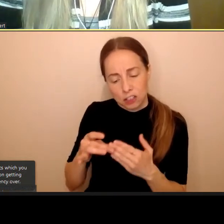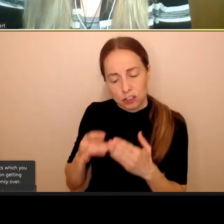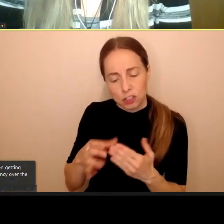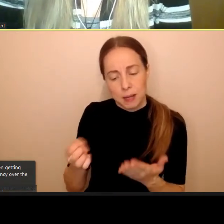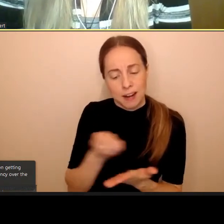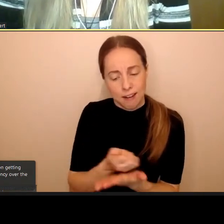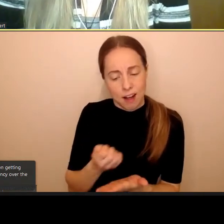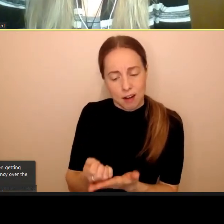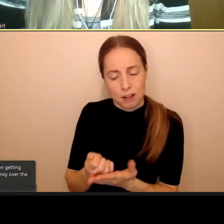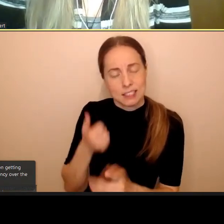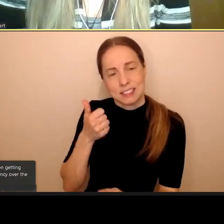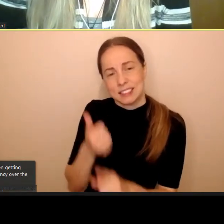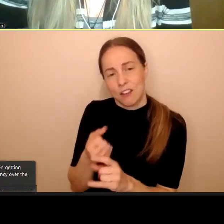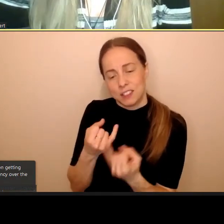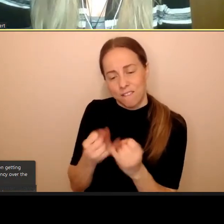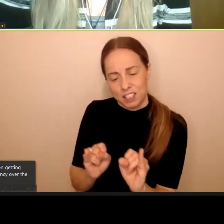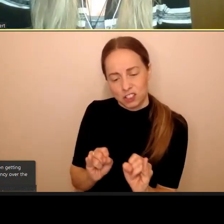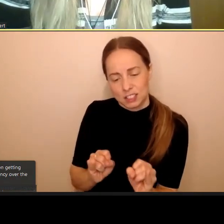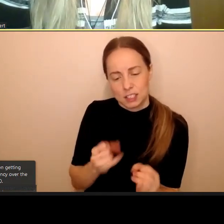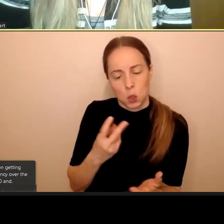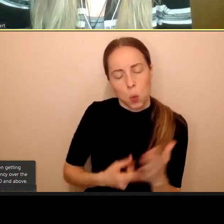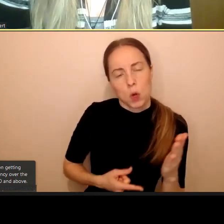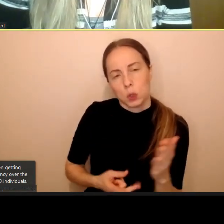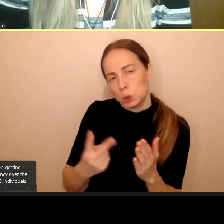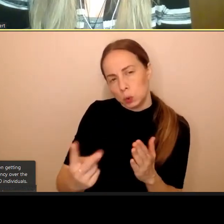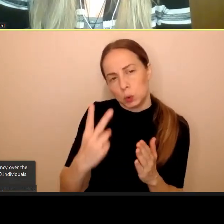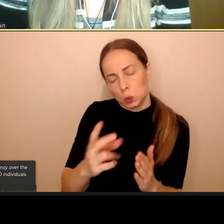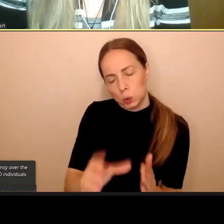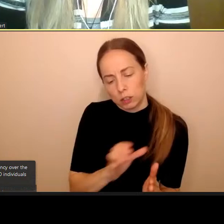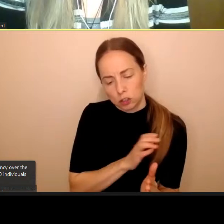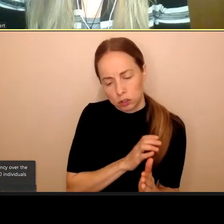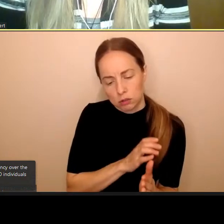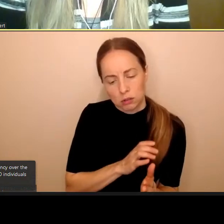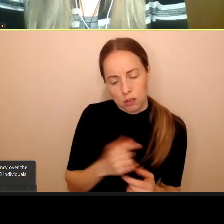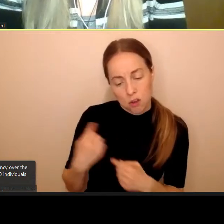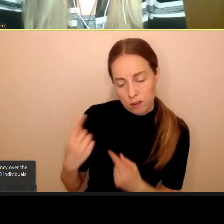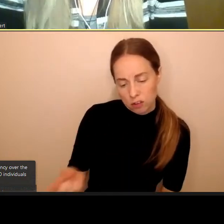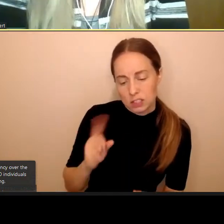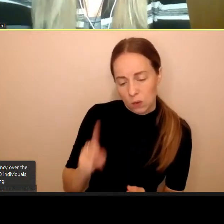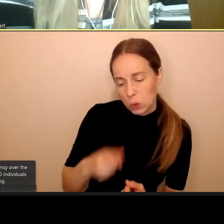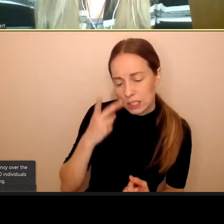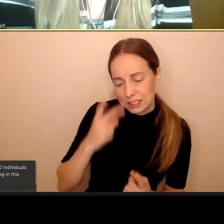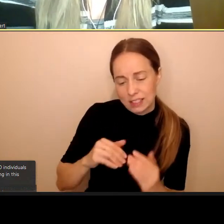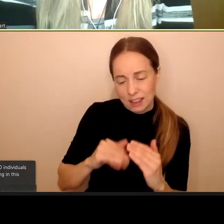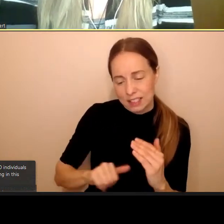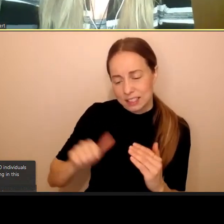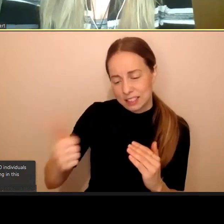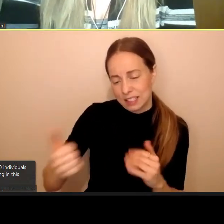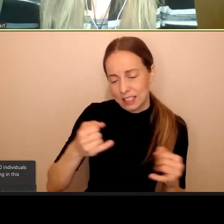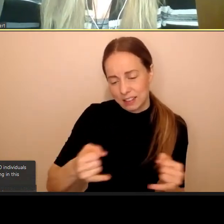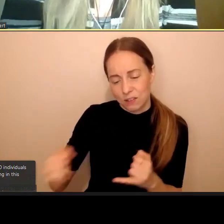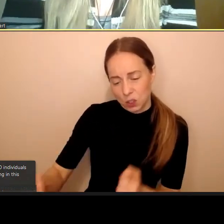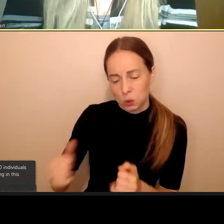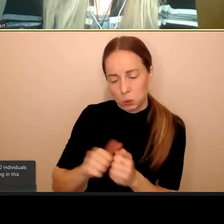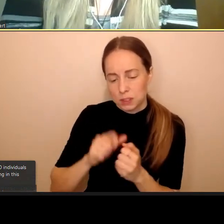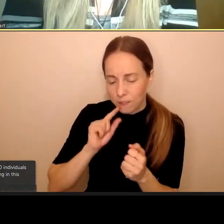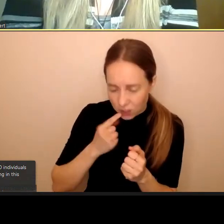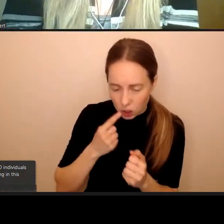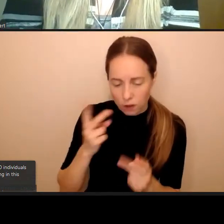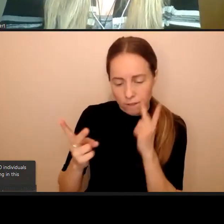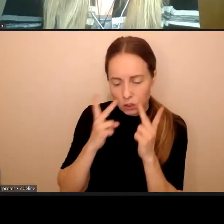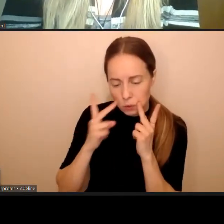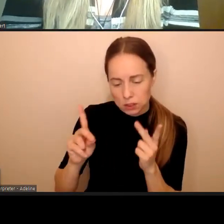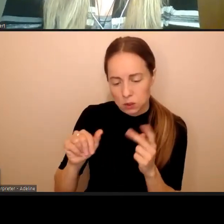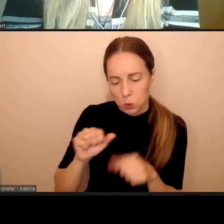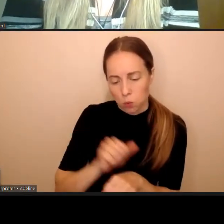the years, I have only seen fewer than 10 individuals with severe visual disabilities working in this capacity. First of